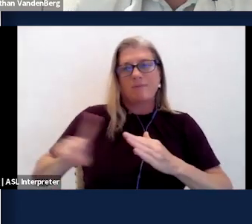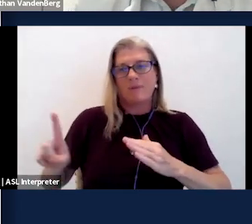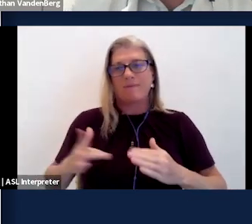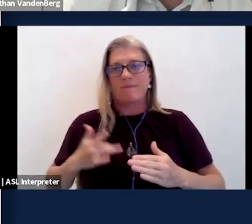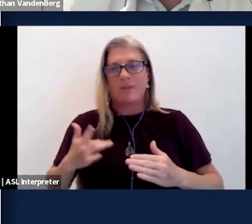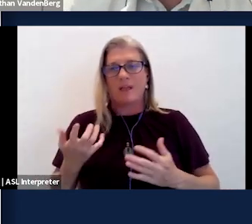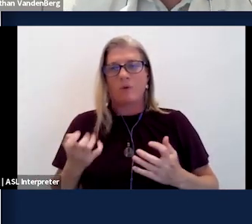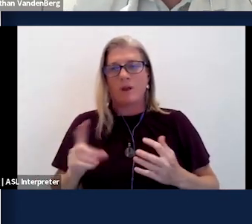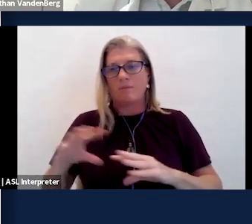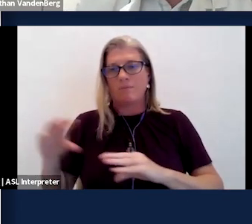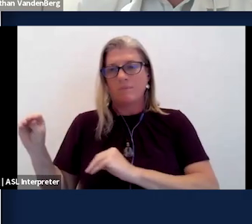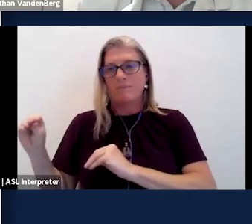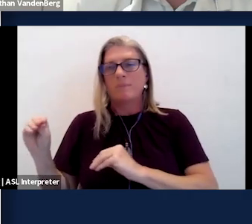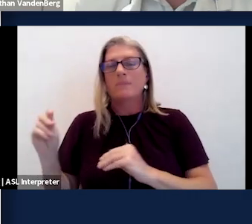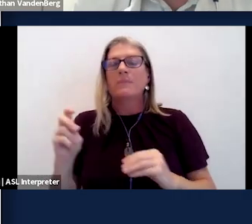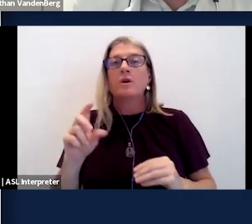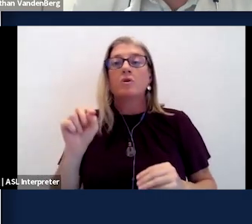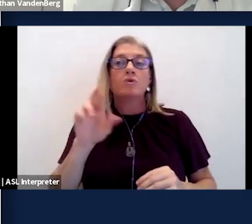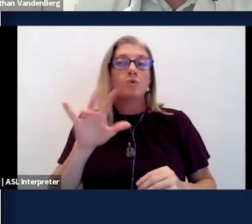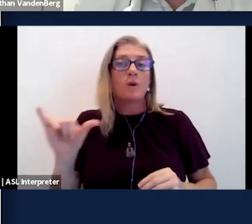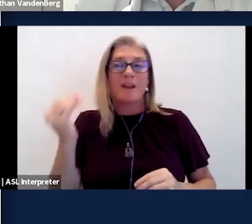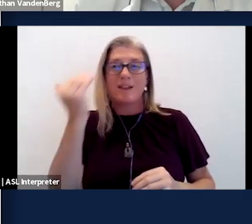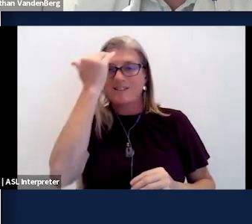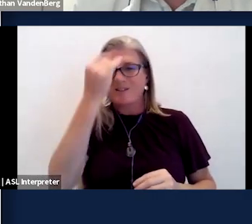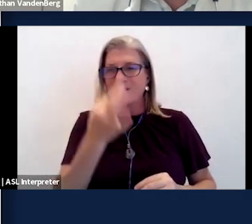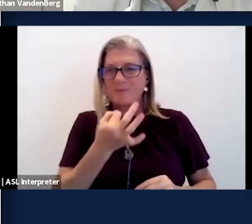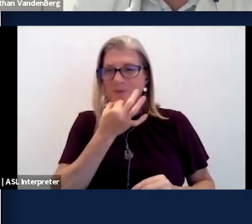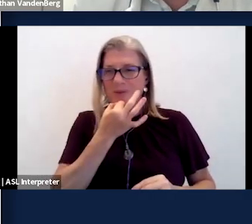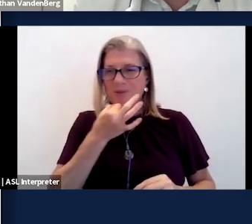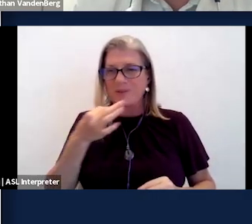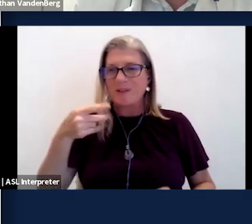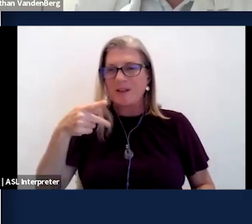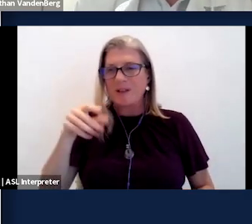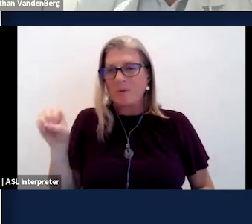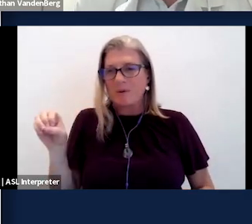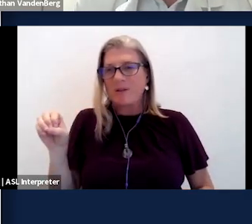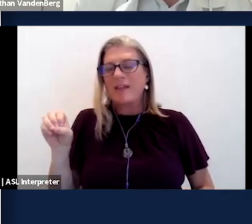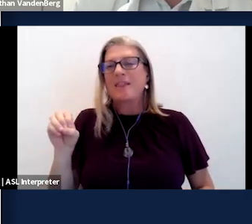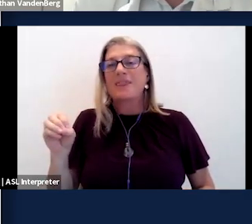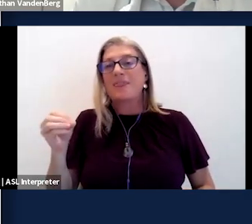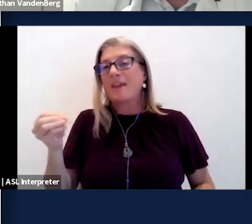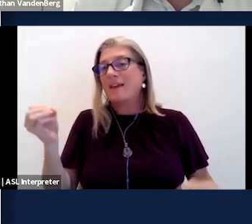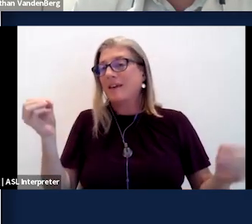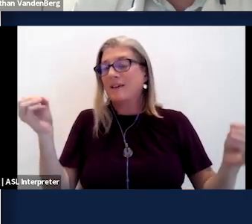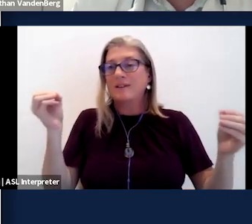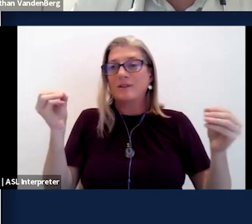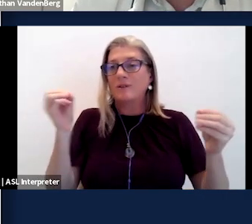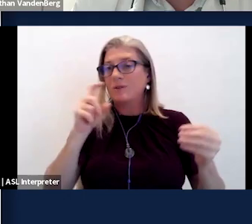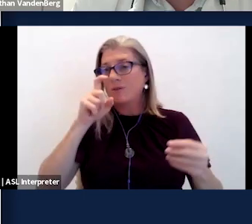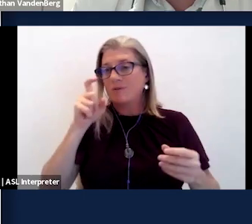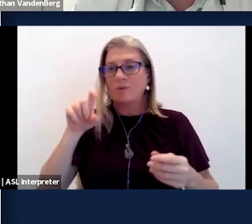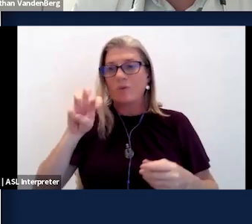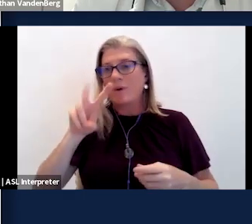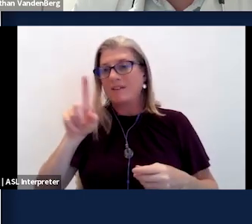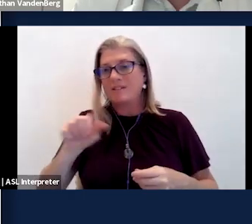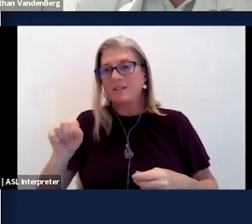But Troy is known as the guru of poo, the sultan of scat, the #1 man in